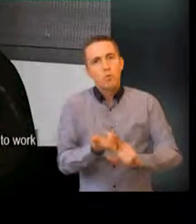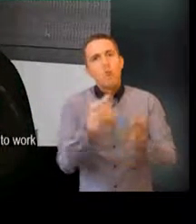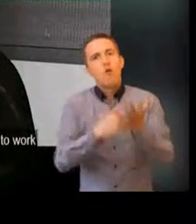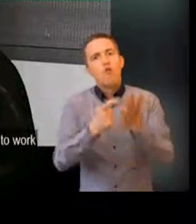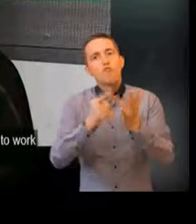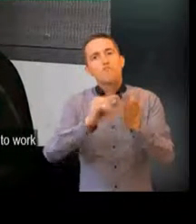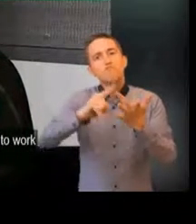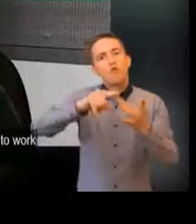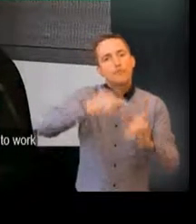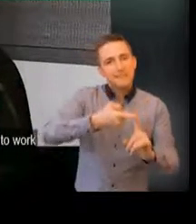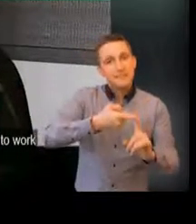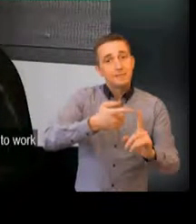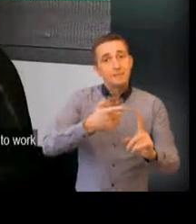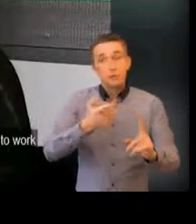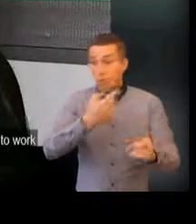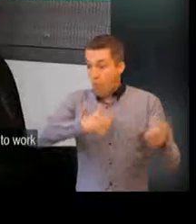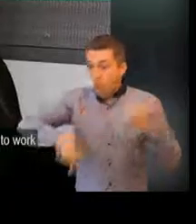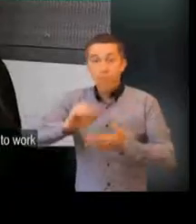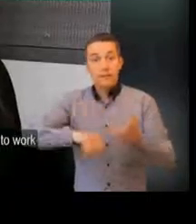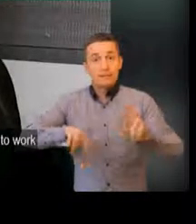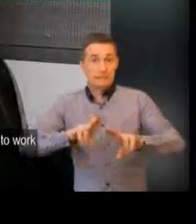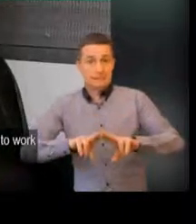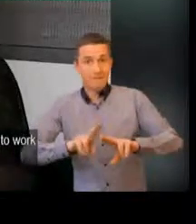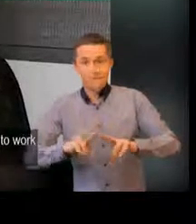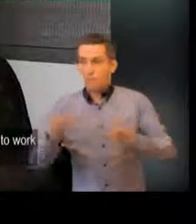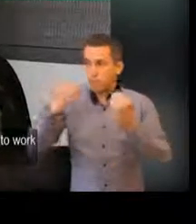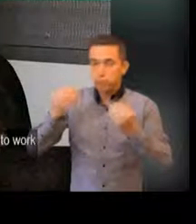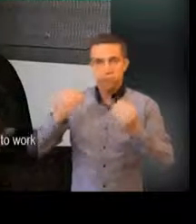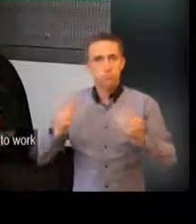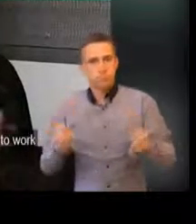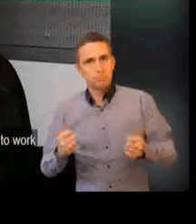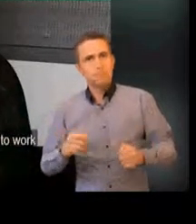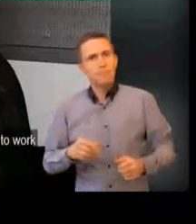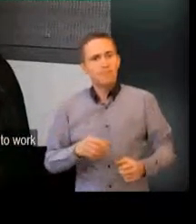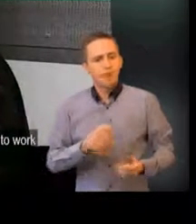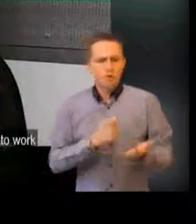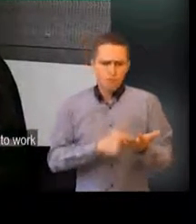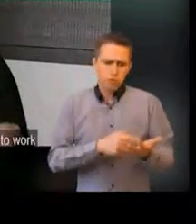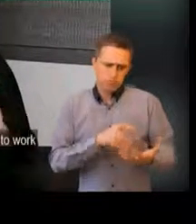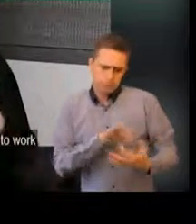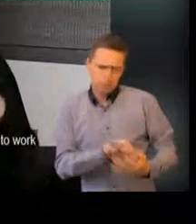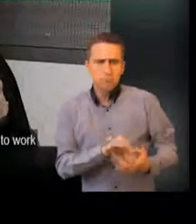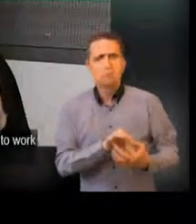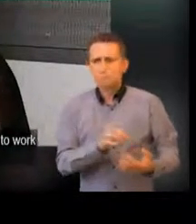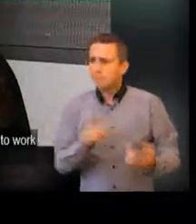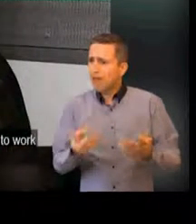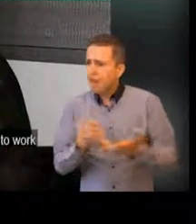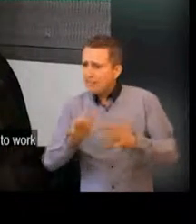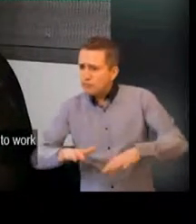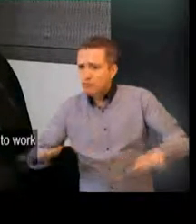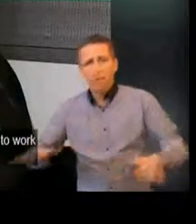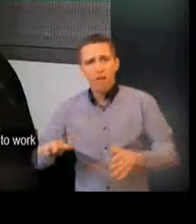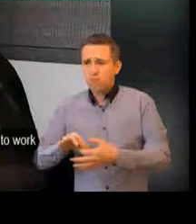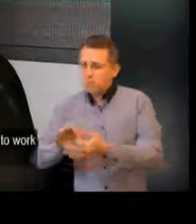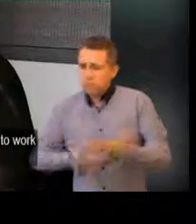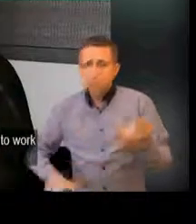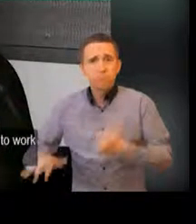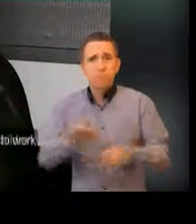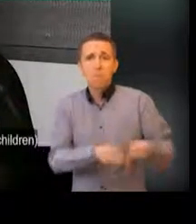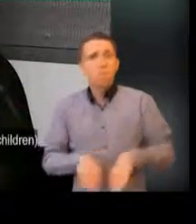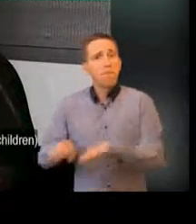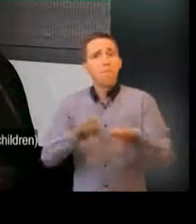was 3, but she came into our room when she was 3. I was nervous and apprehensive, but we had the other staff to reassure us on what we were going to do, and